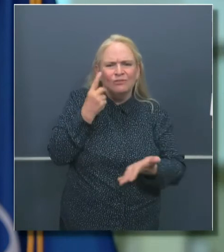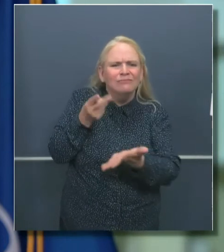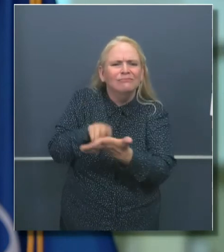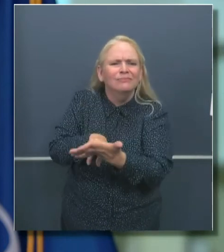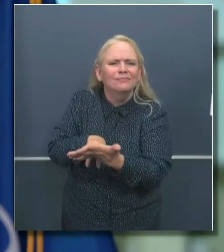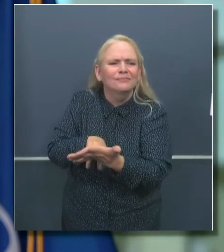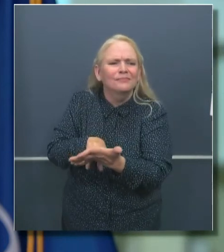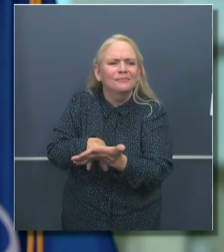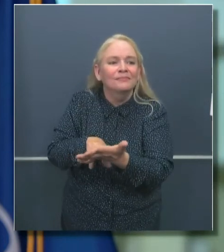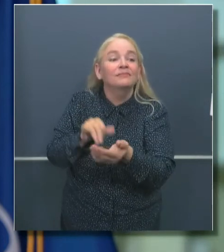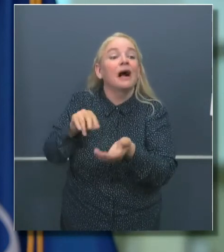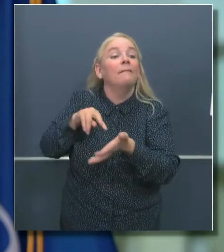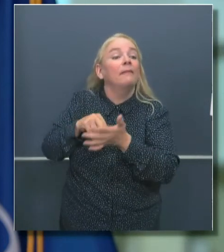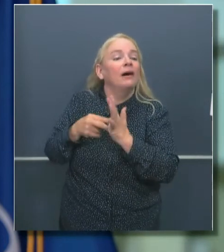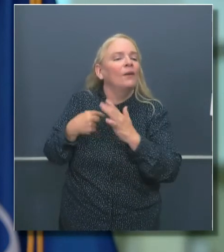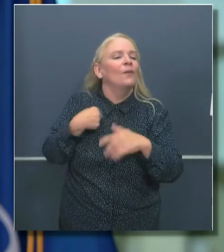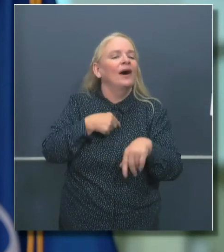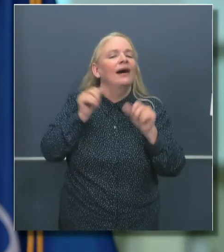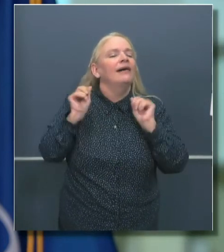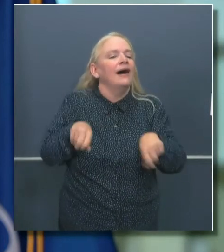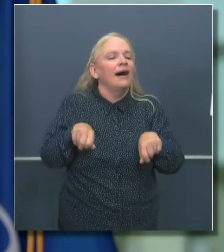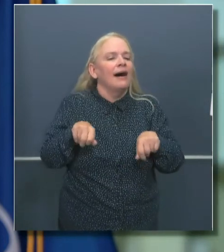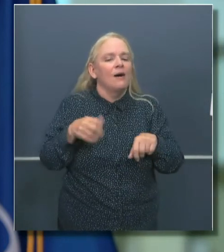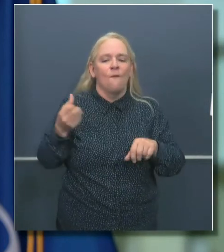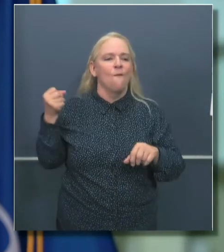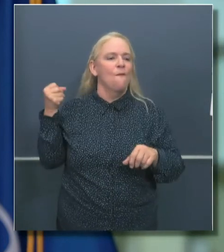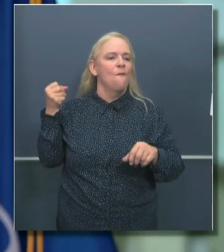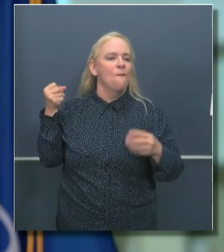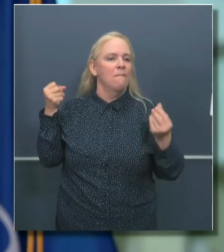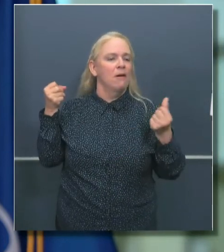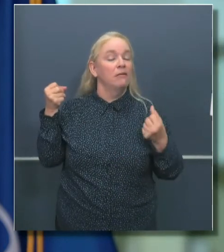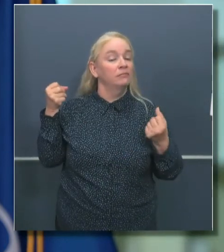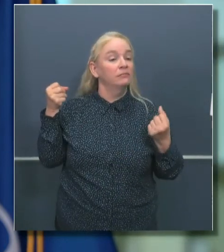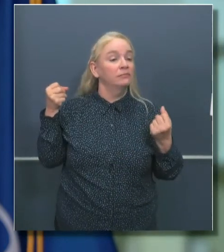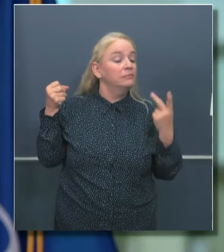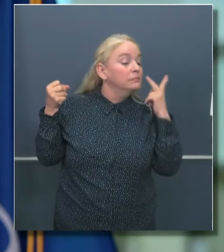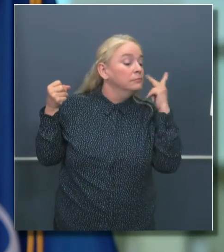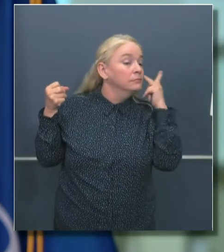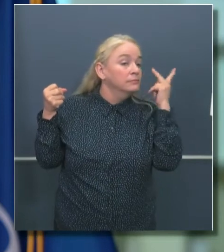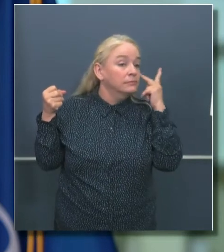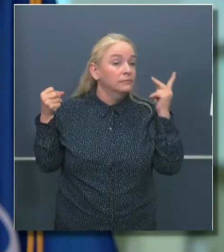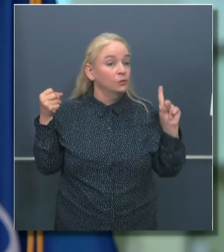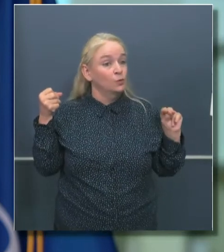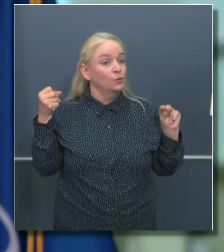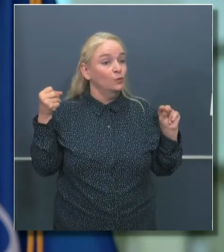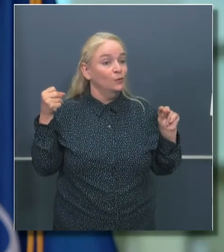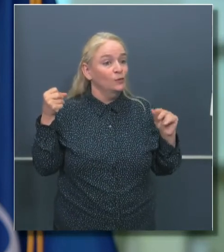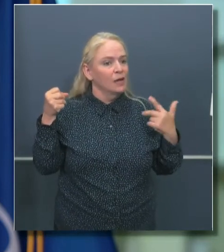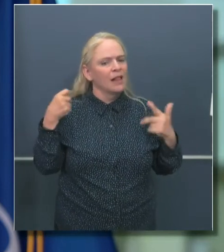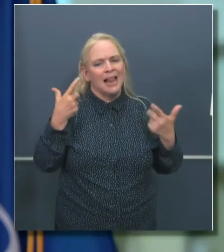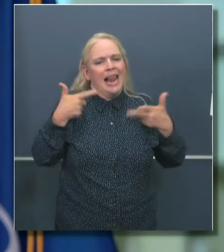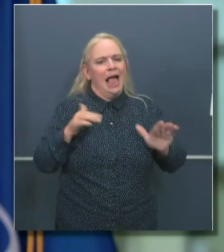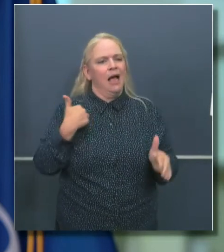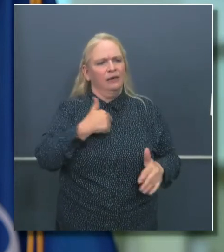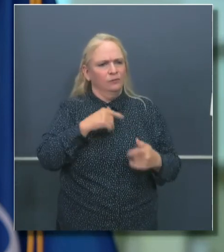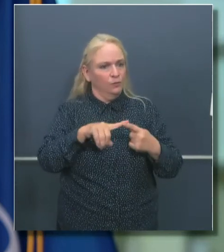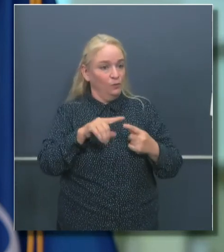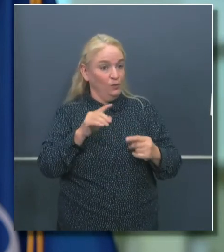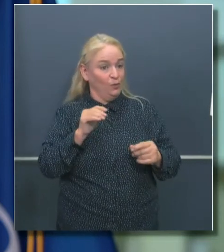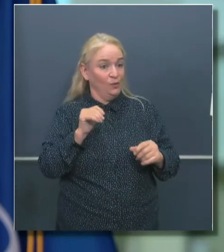us the opportunity with the language in what we refer to as the trailer bill that allows contingent